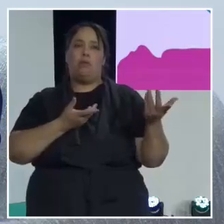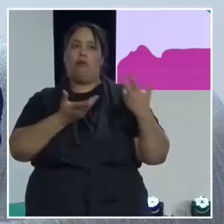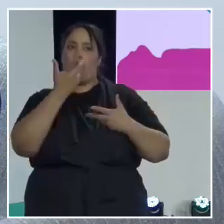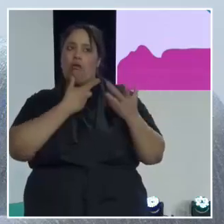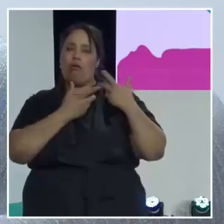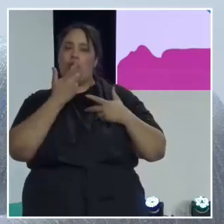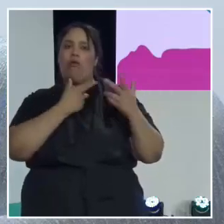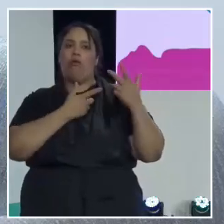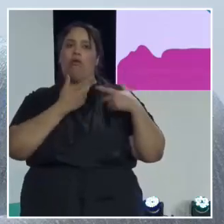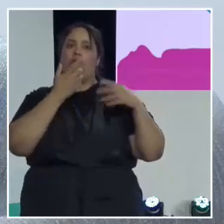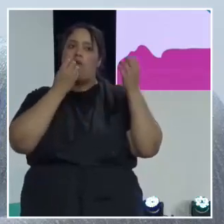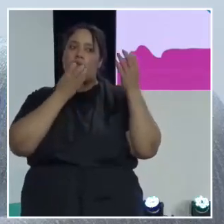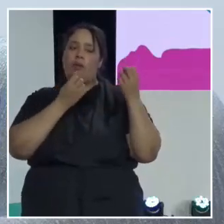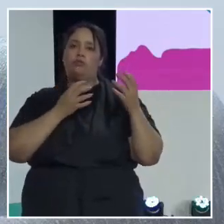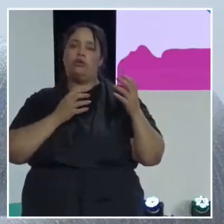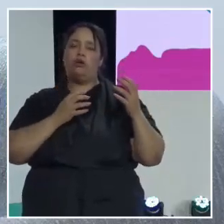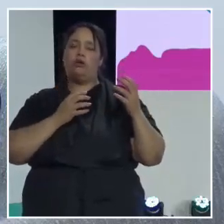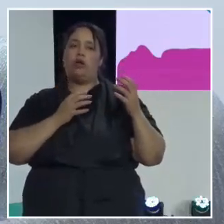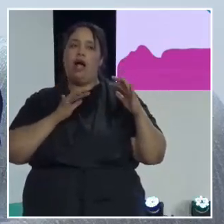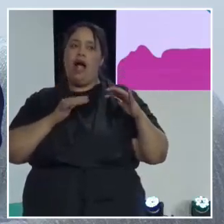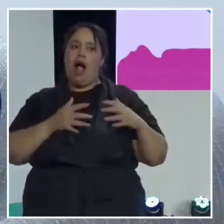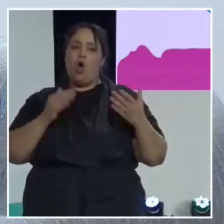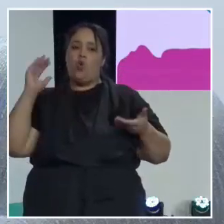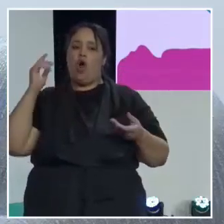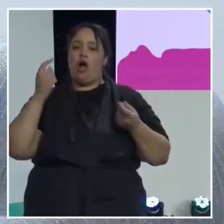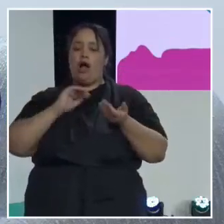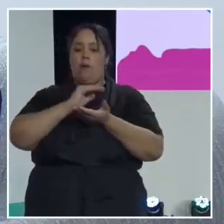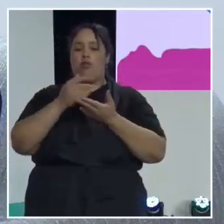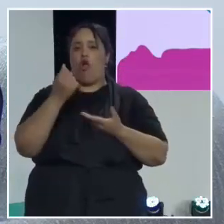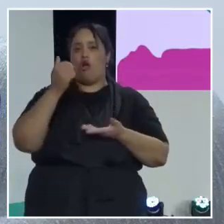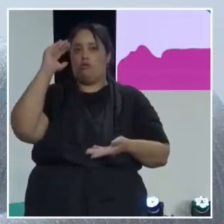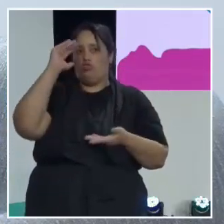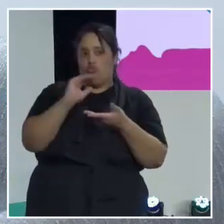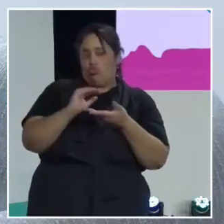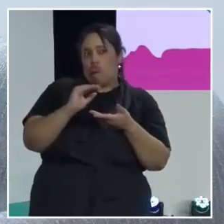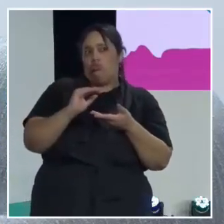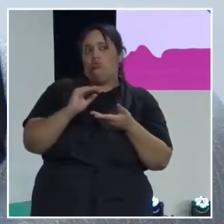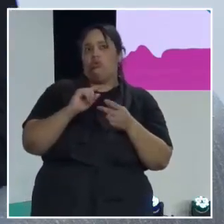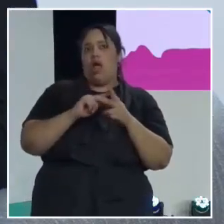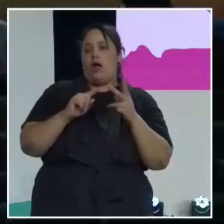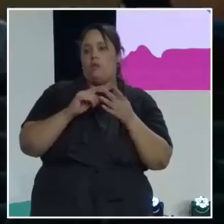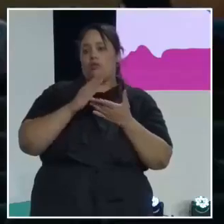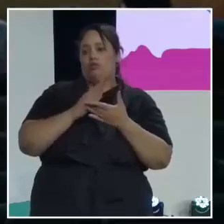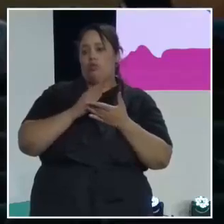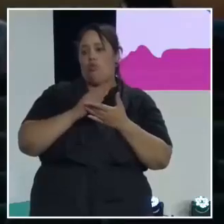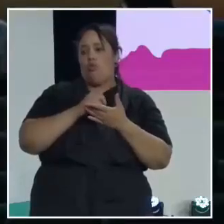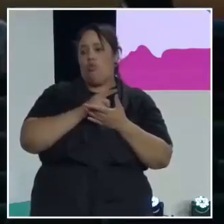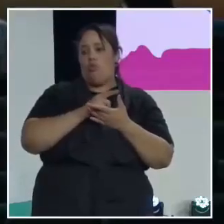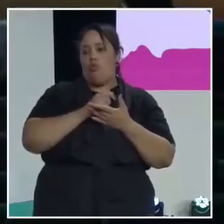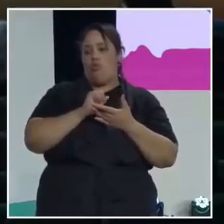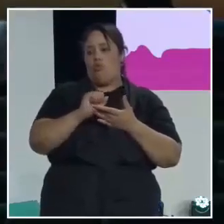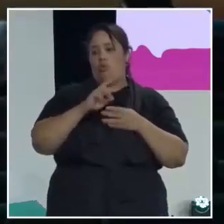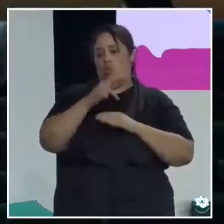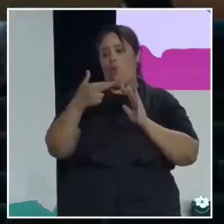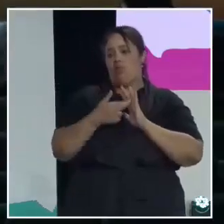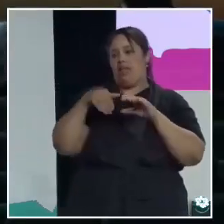also proposition on how to reduce the cost of capital. How do you see that particular issue and your role in the financial system? No, thank you very